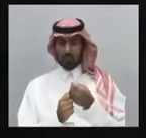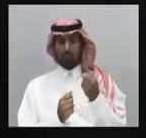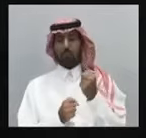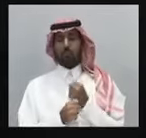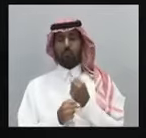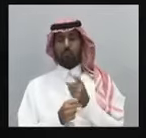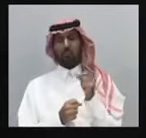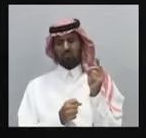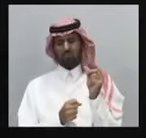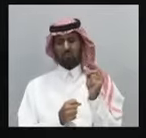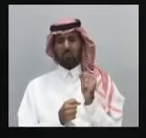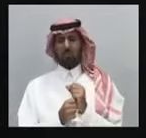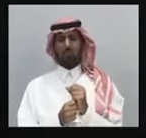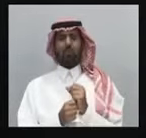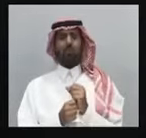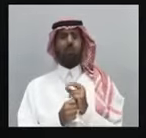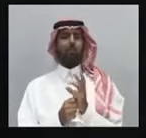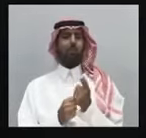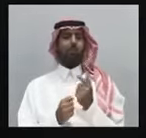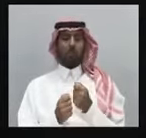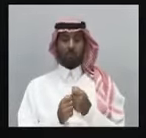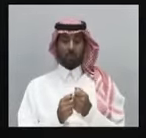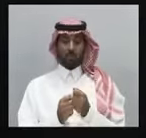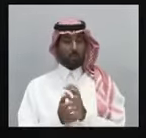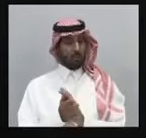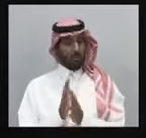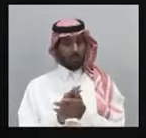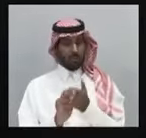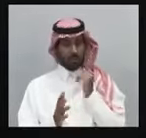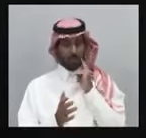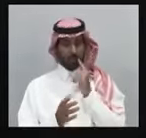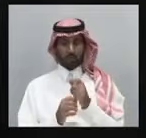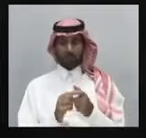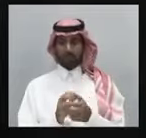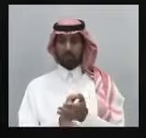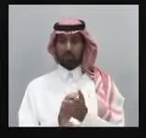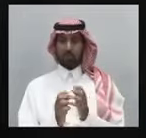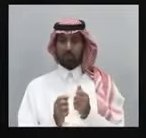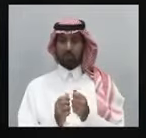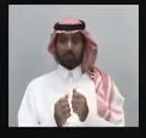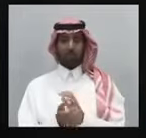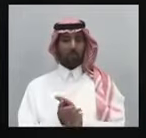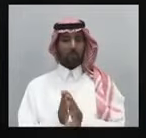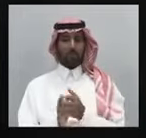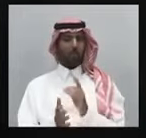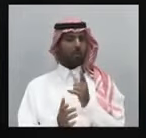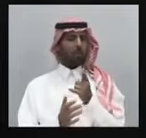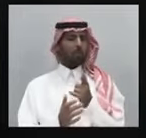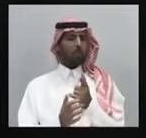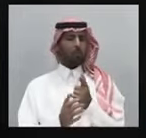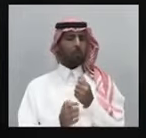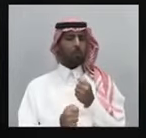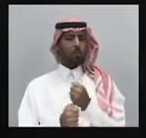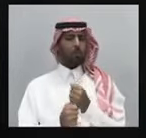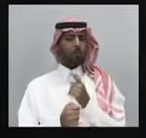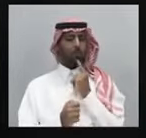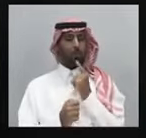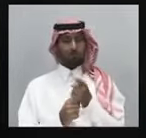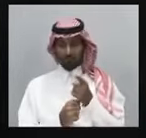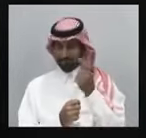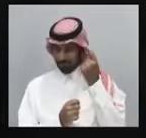2, unpaid internship. They're not going to pay for you. It is 2 and